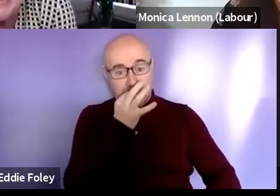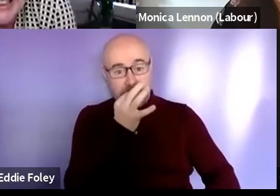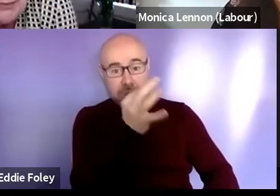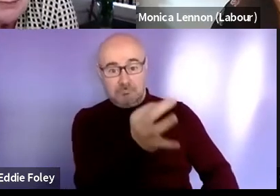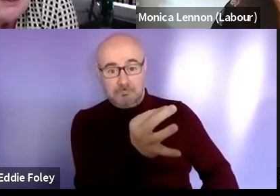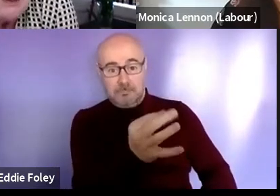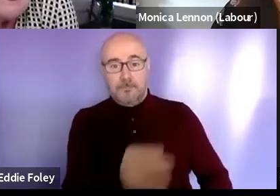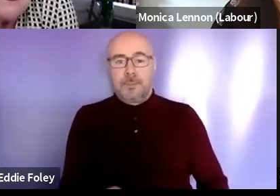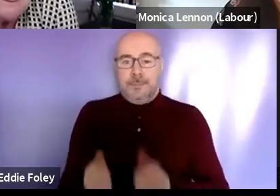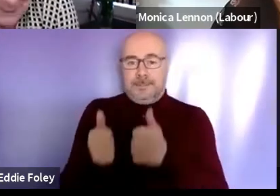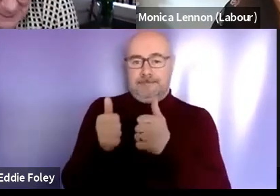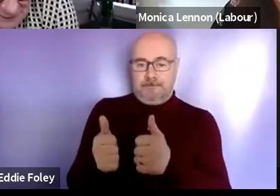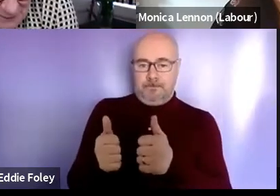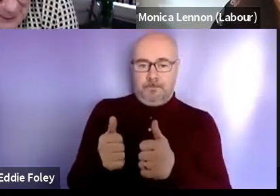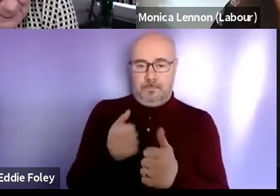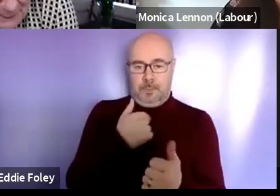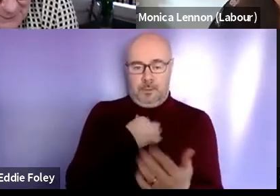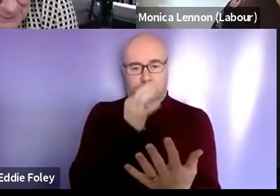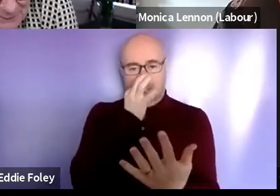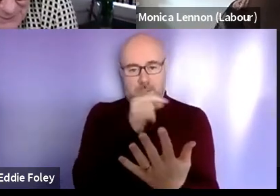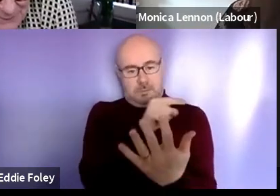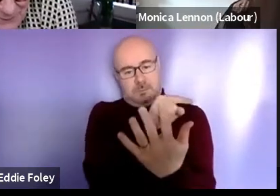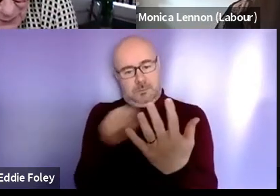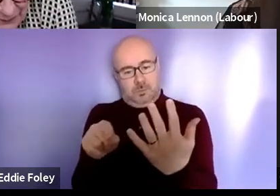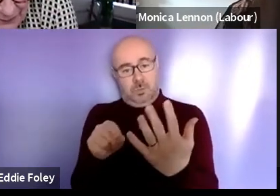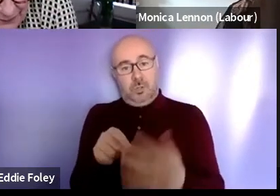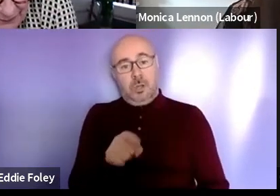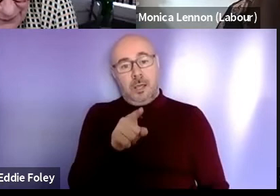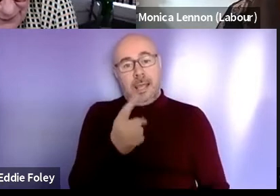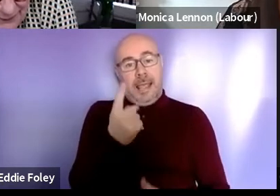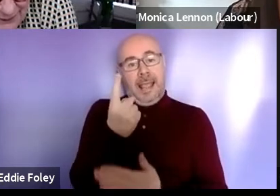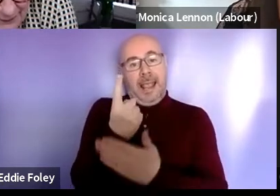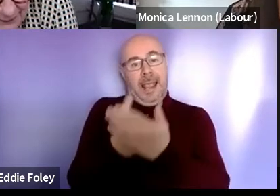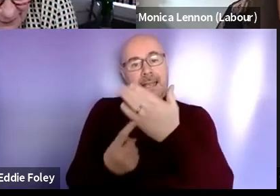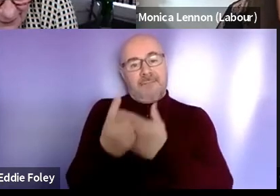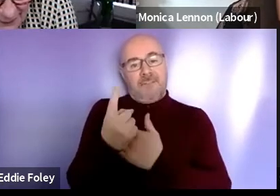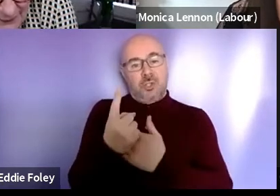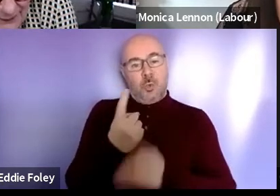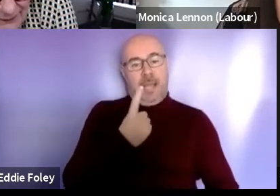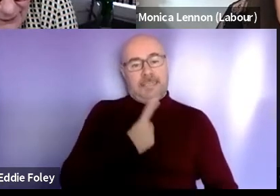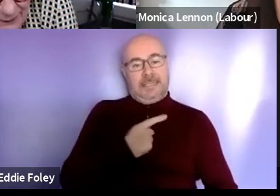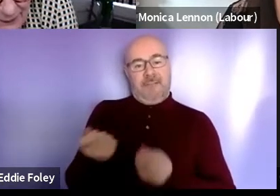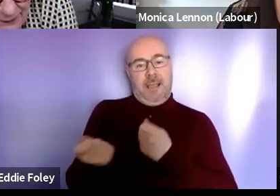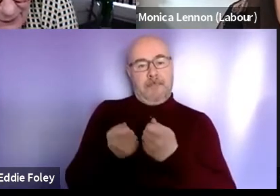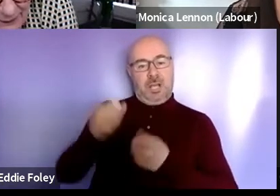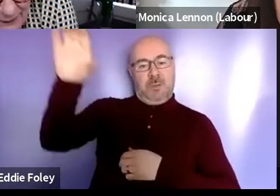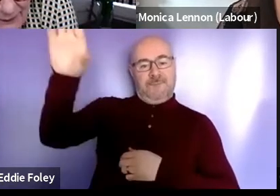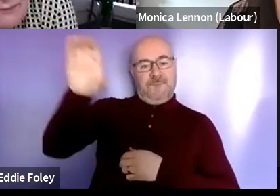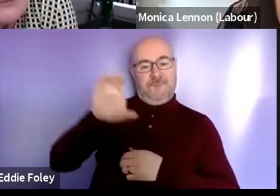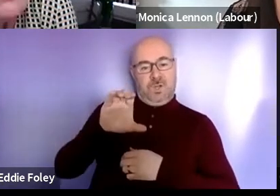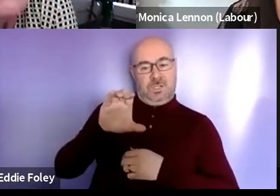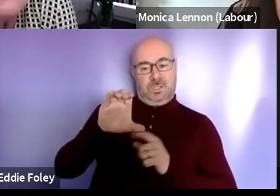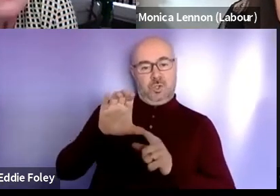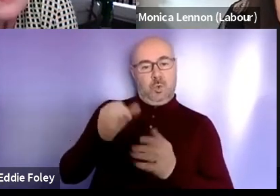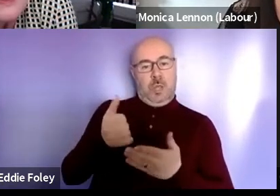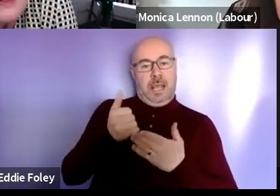my question is to the candidates: will they support the creation of an individual self-management fund to help to support individuals with the